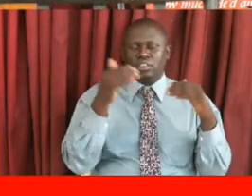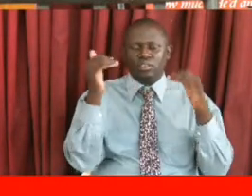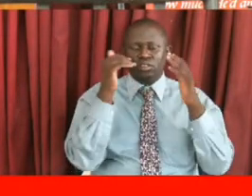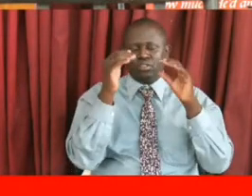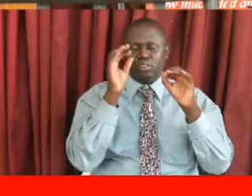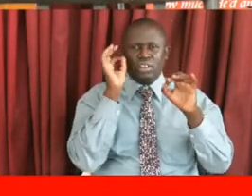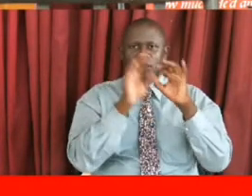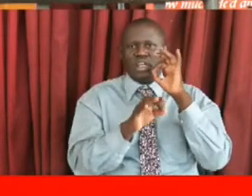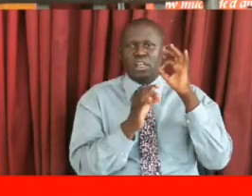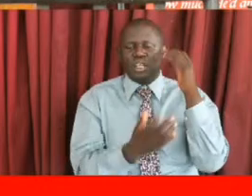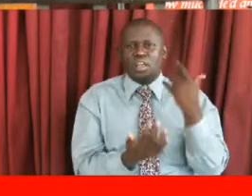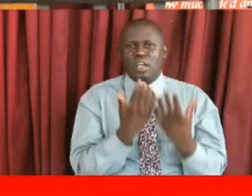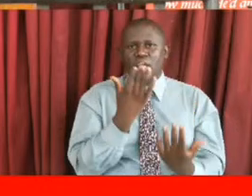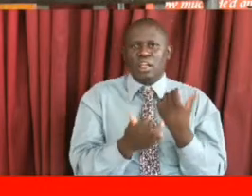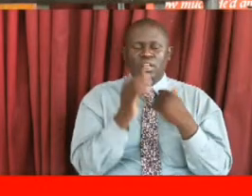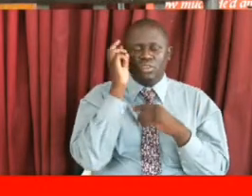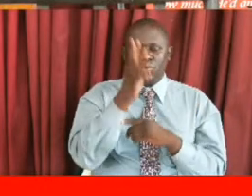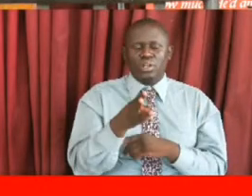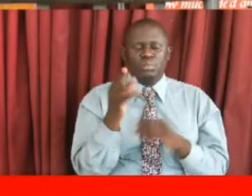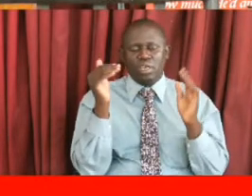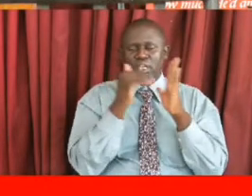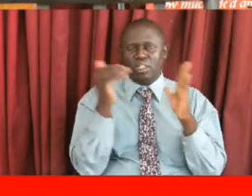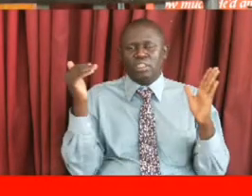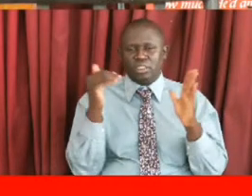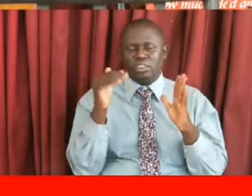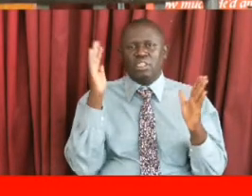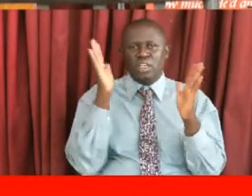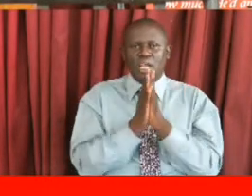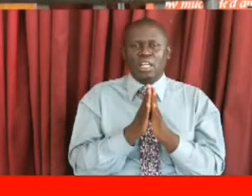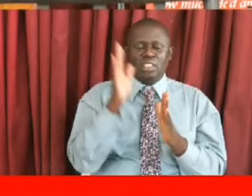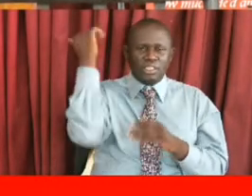against but it shall never